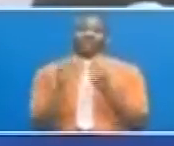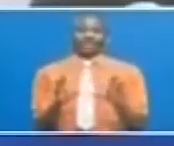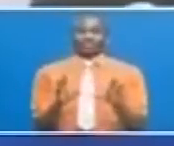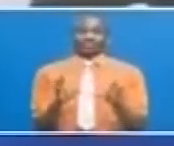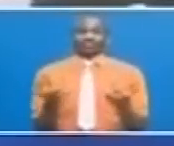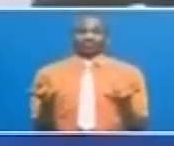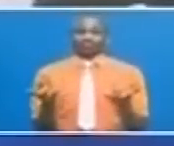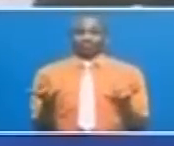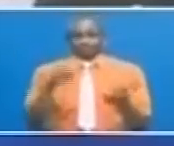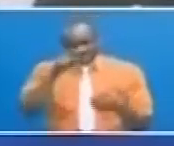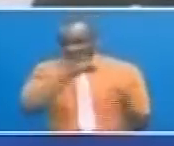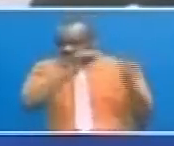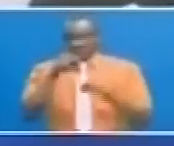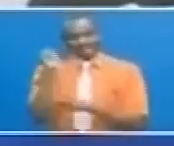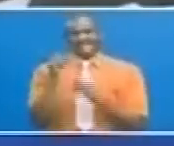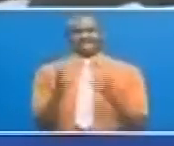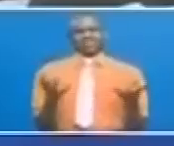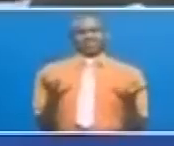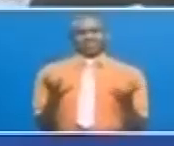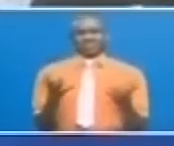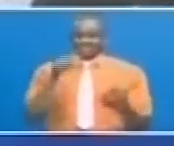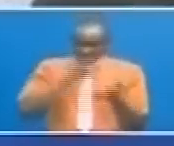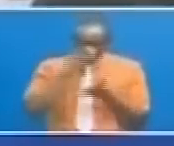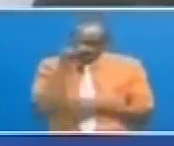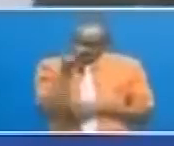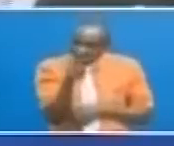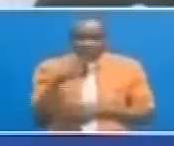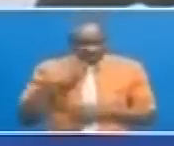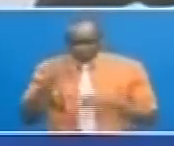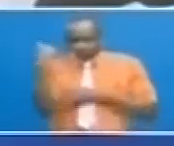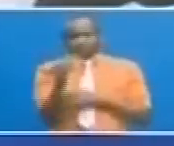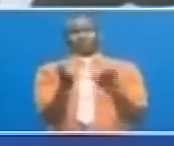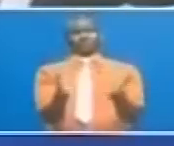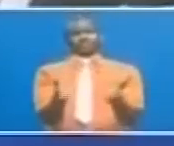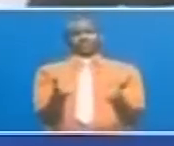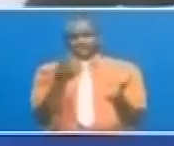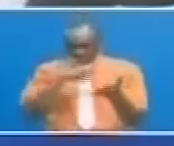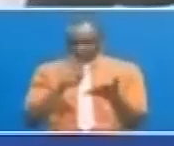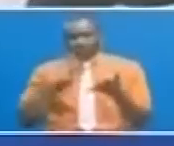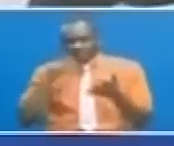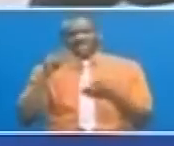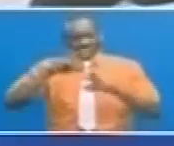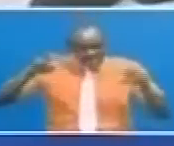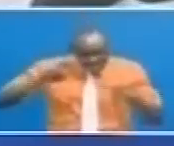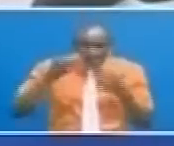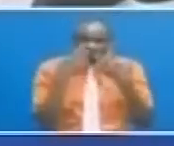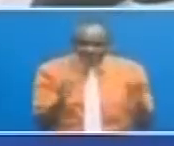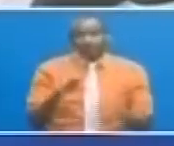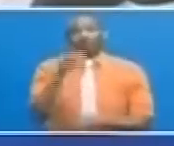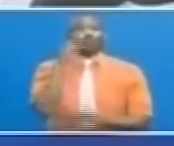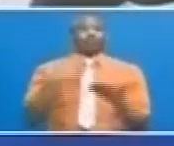not supposed to come to this country. And that's why it was seized, and we did thorough search, and we